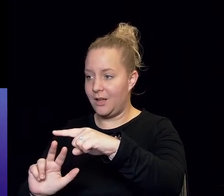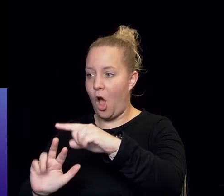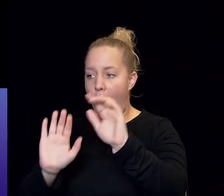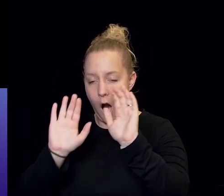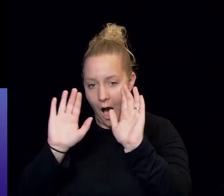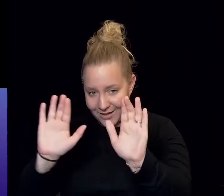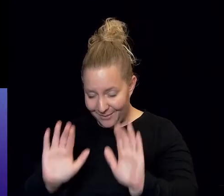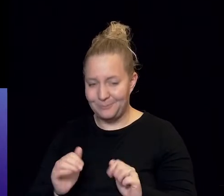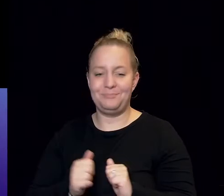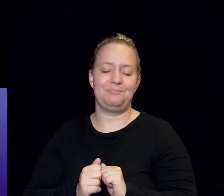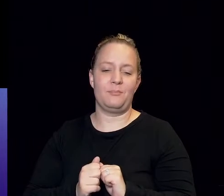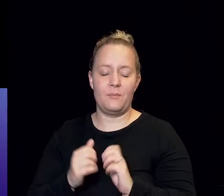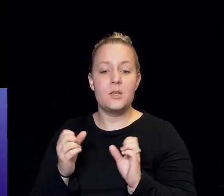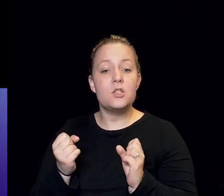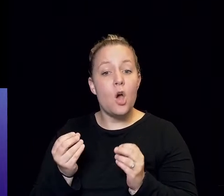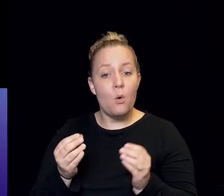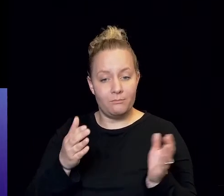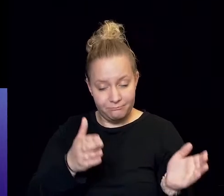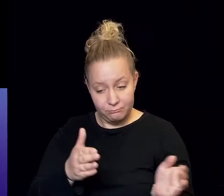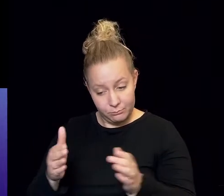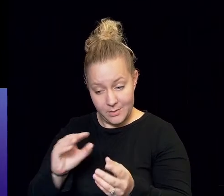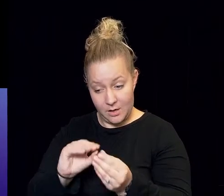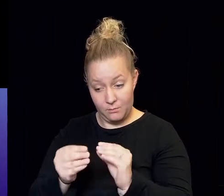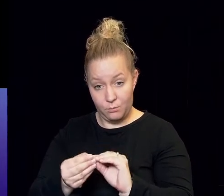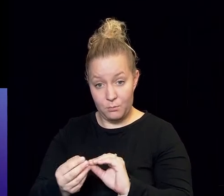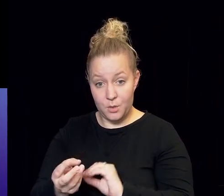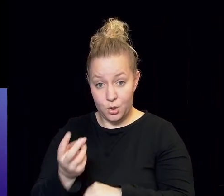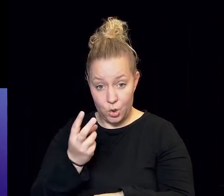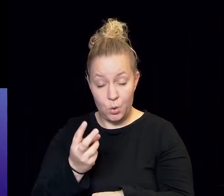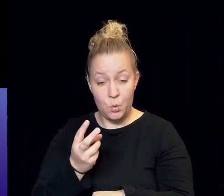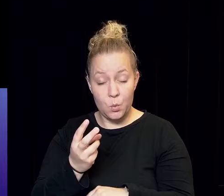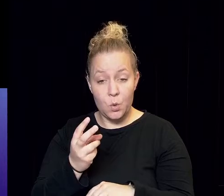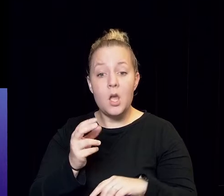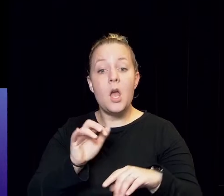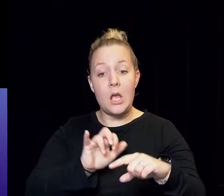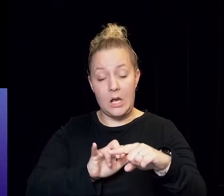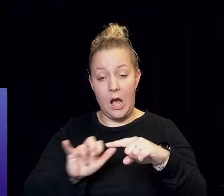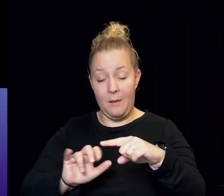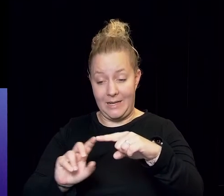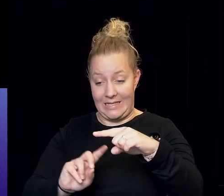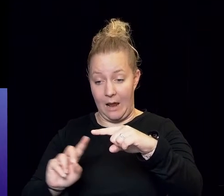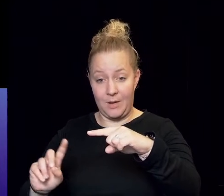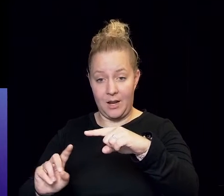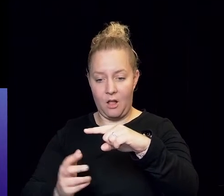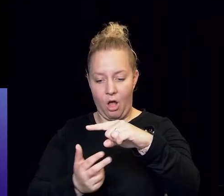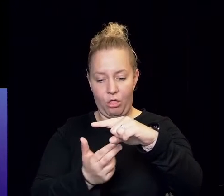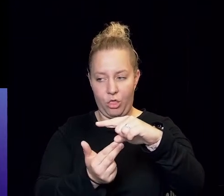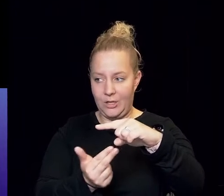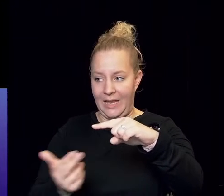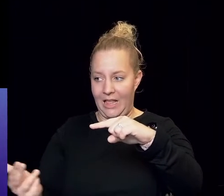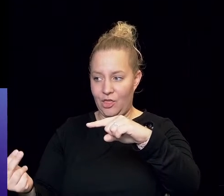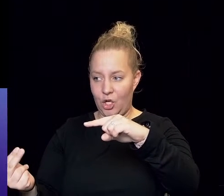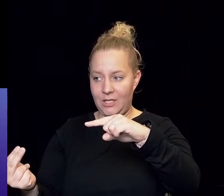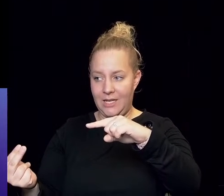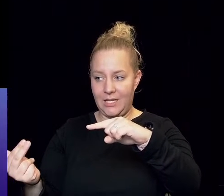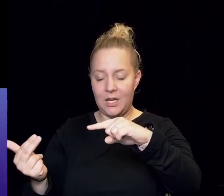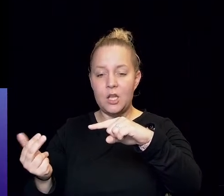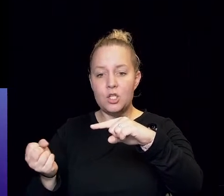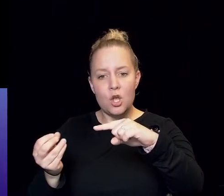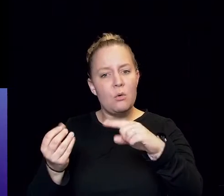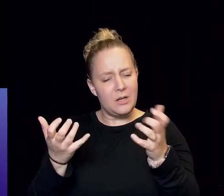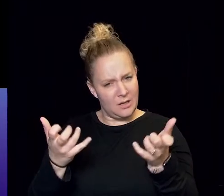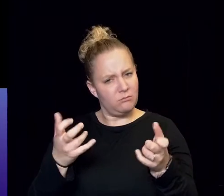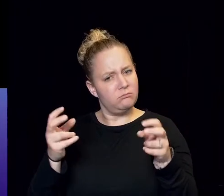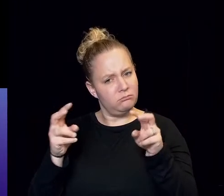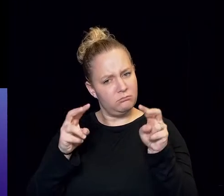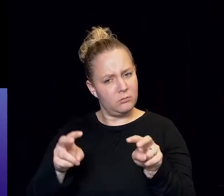Awesome. So looking at number 2, our common denominators are 13. So really all I'm looking at is